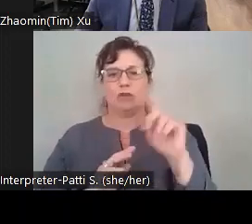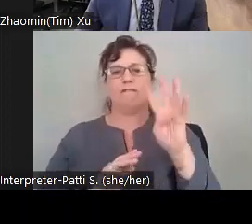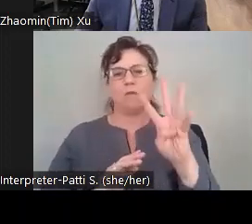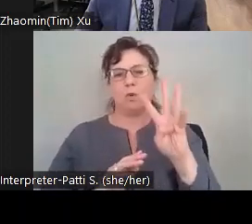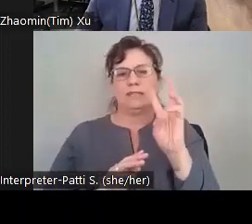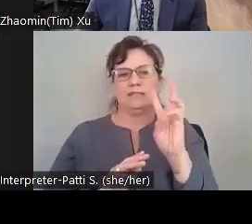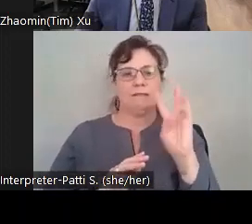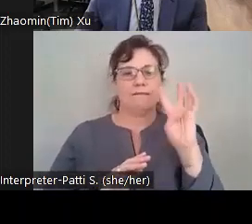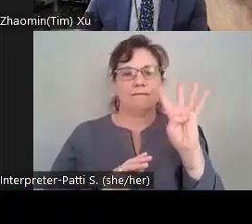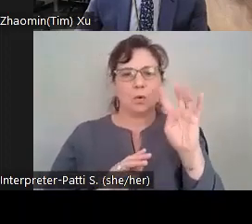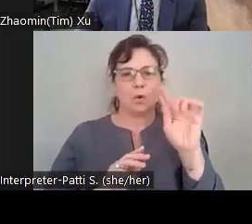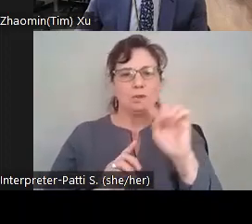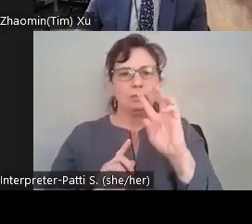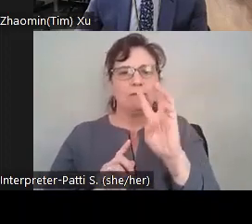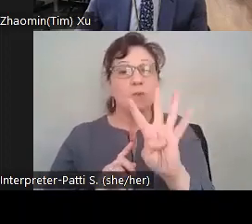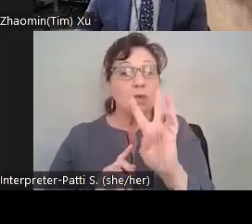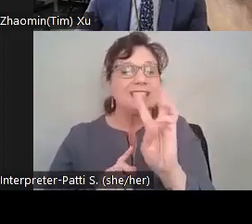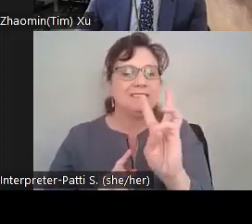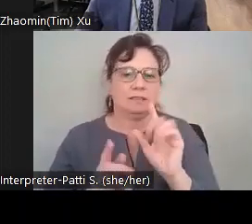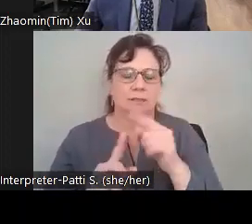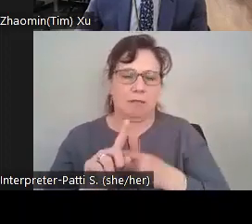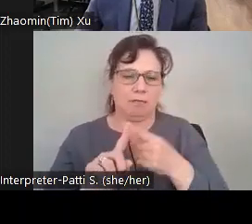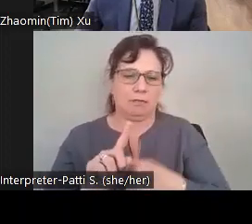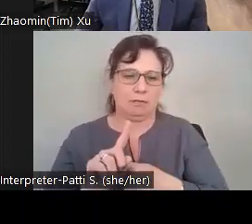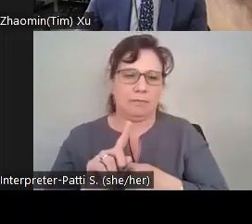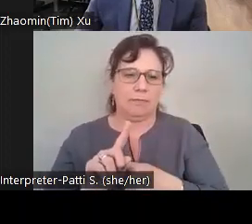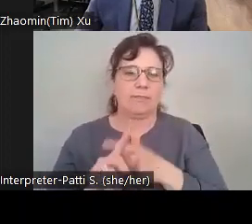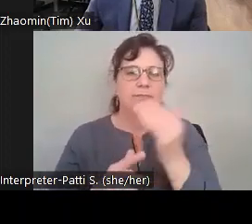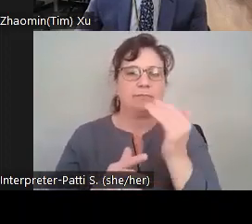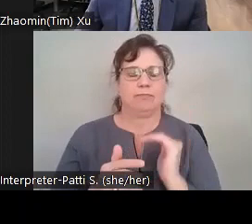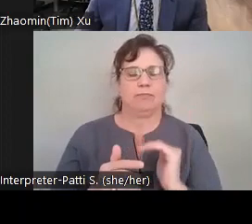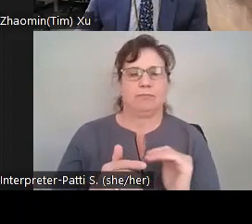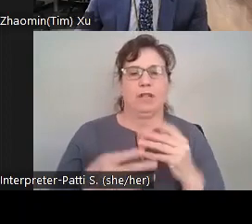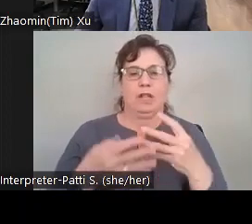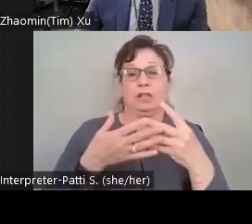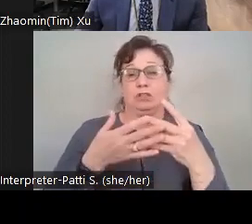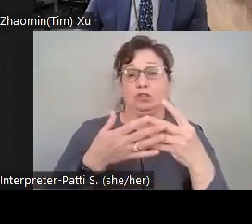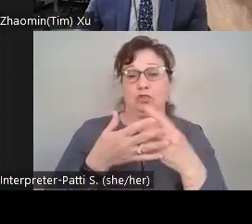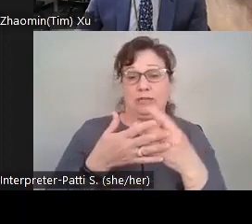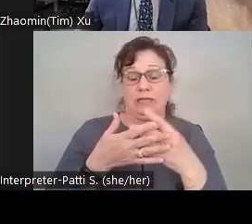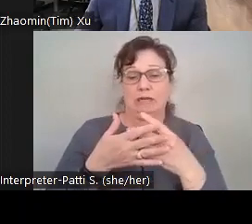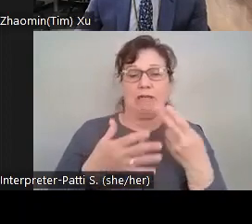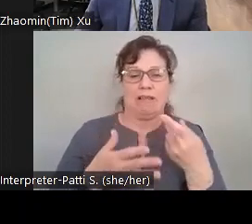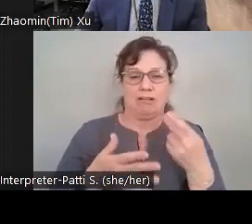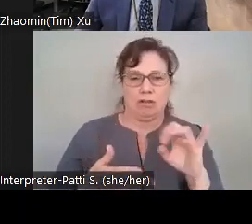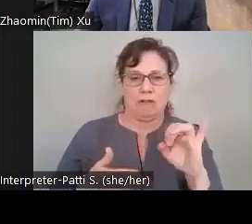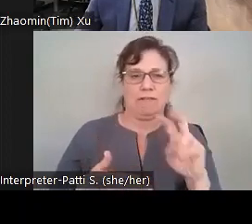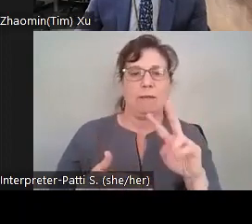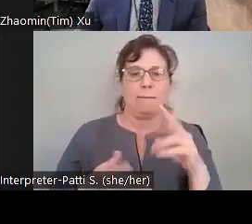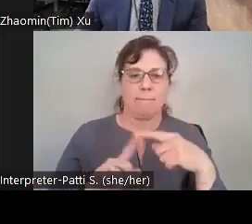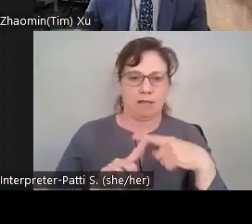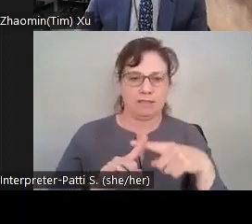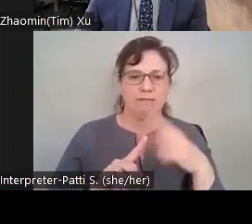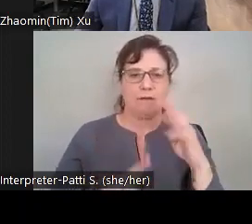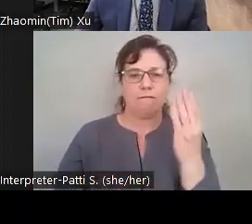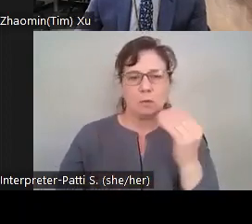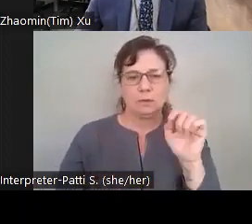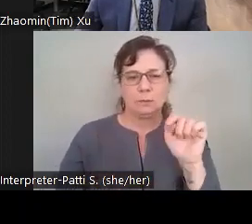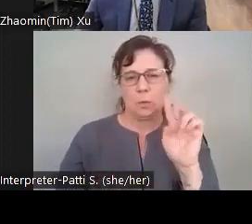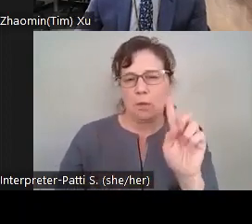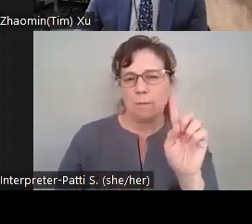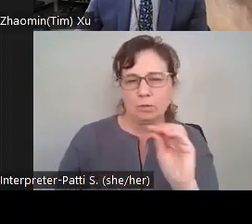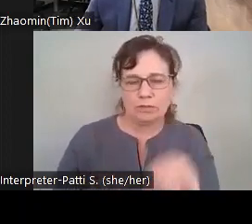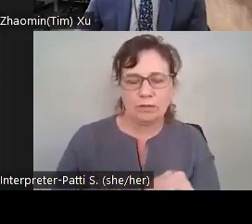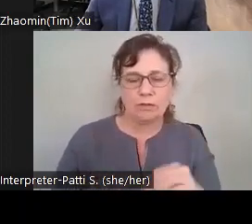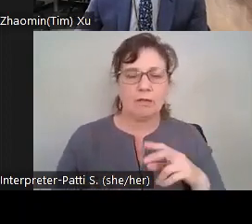the 5-year risk of progression from high-grade dysplasia to squamous cell cancer in HIV positive patients was 14.1%, and in